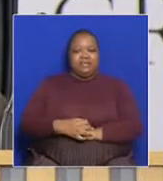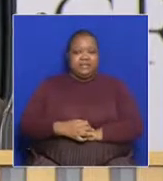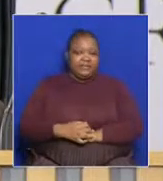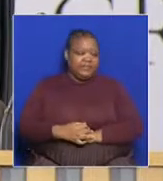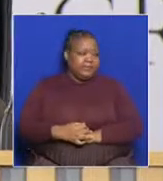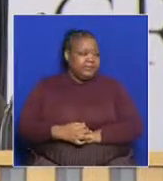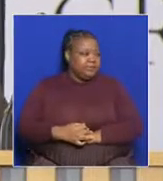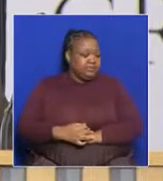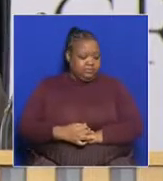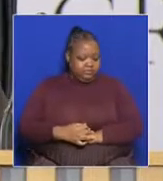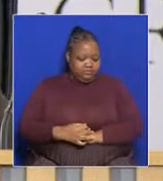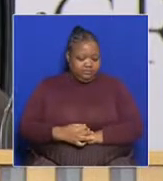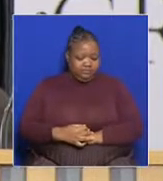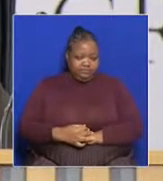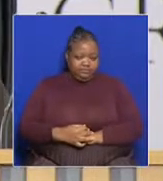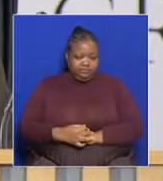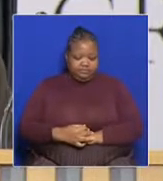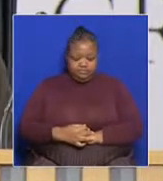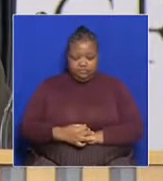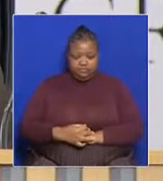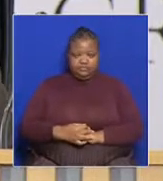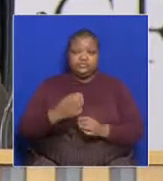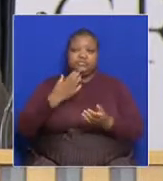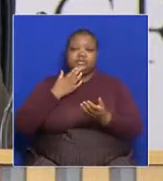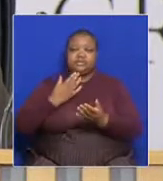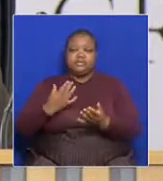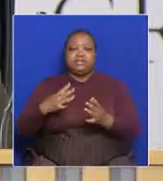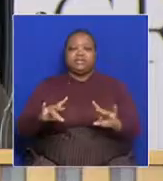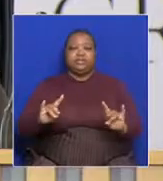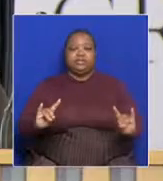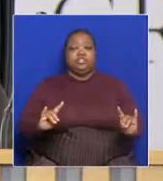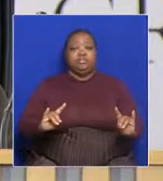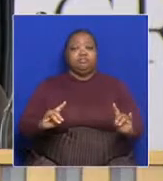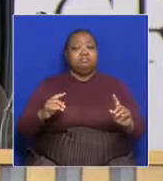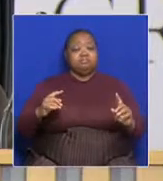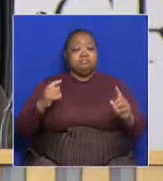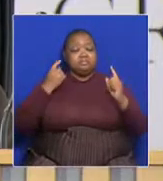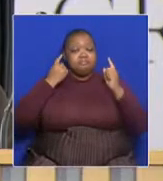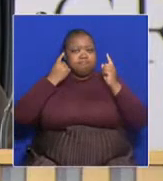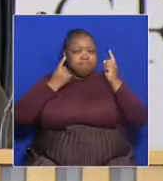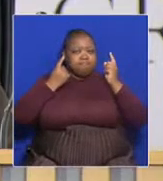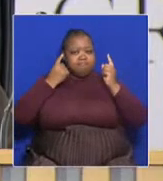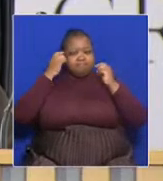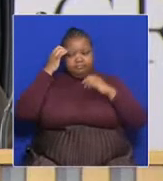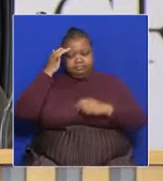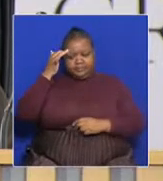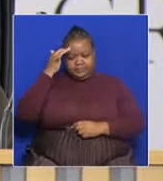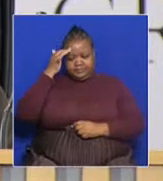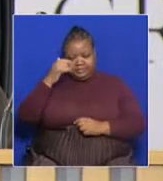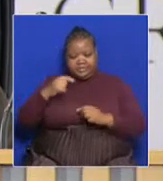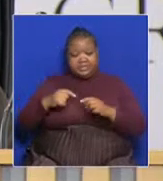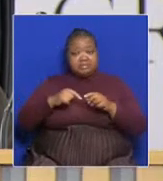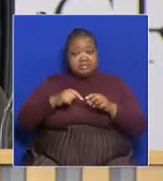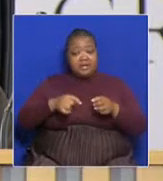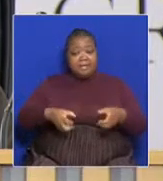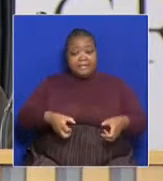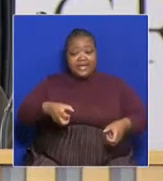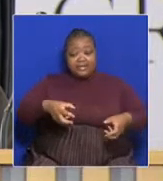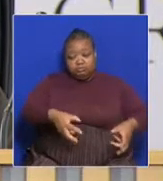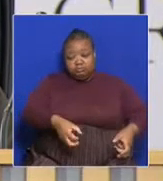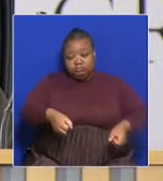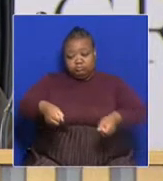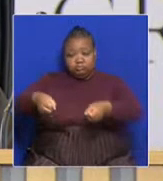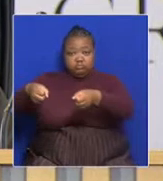May I? Thank you, Chair. I considered possibly carrying these bags to a less congested area at a far end